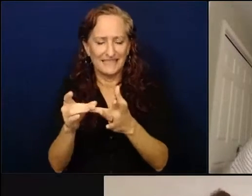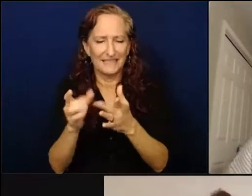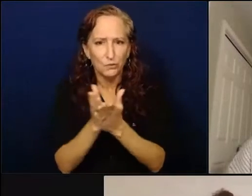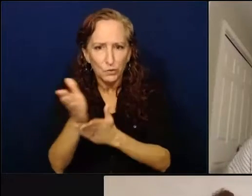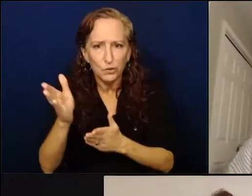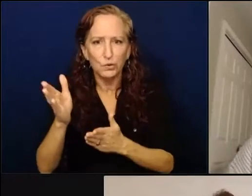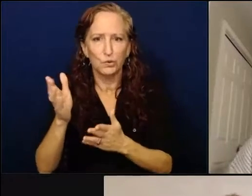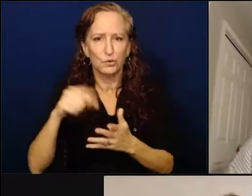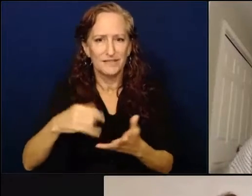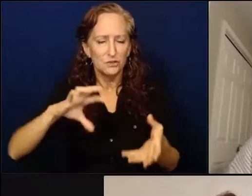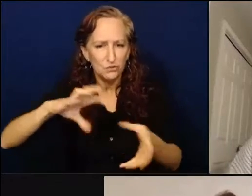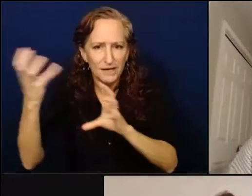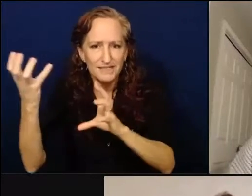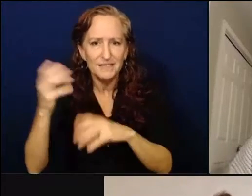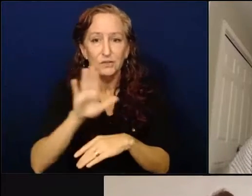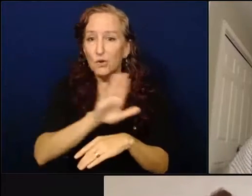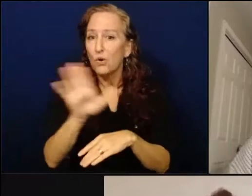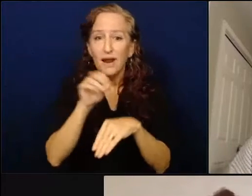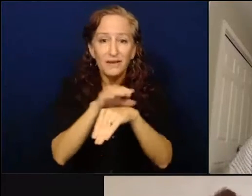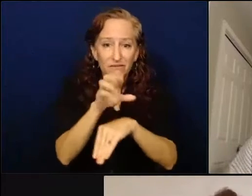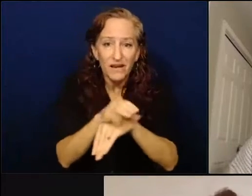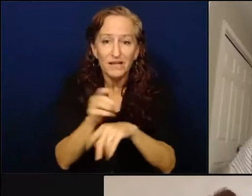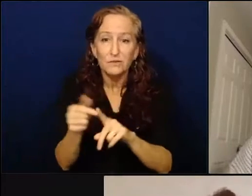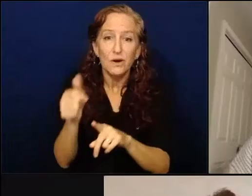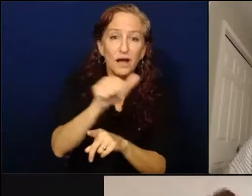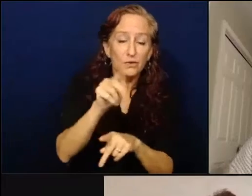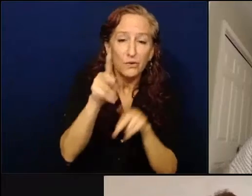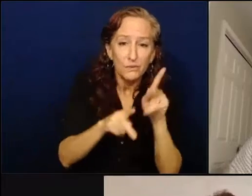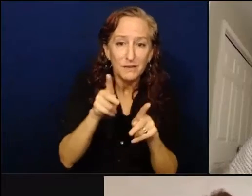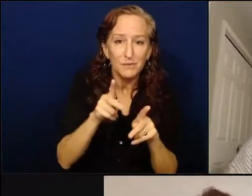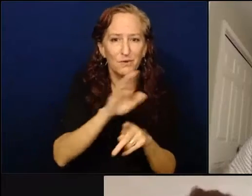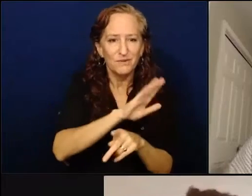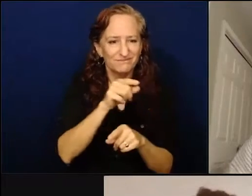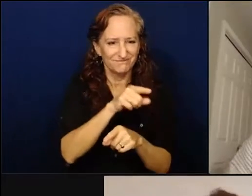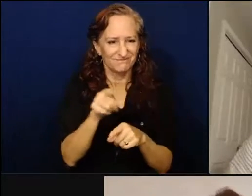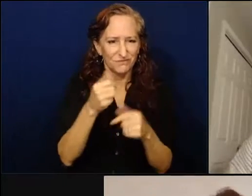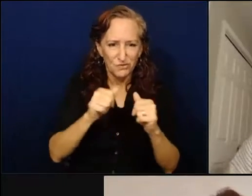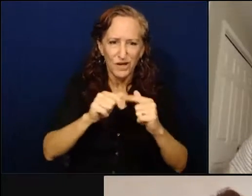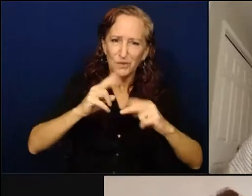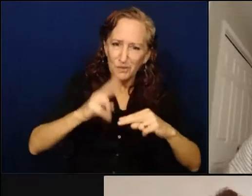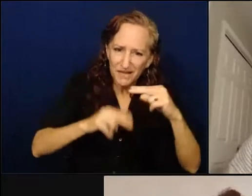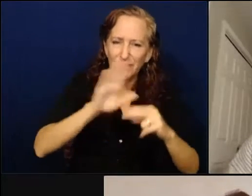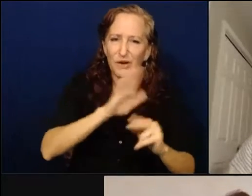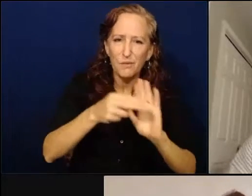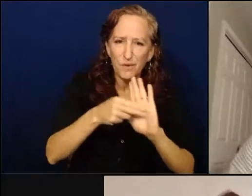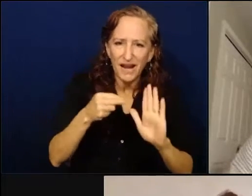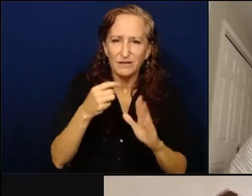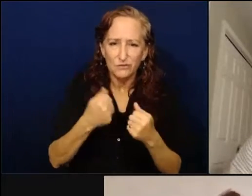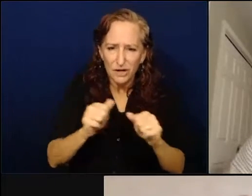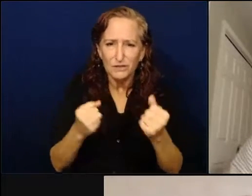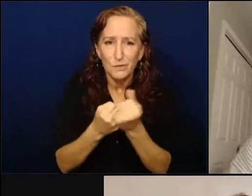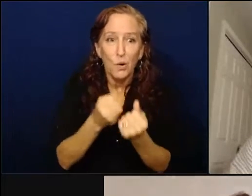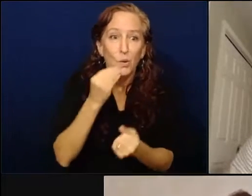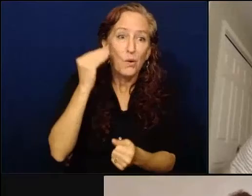advice that you'd give to other founders and CEOs that are building these brands, that are trying to support not only their home lives, but also,